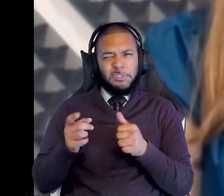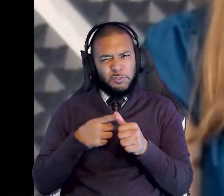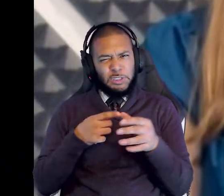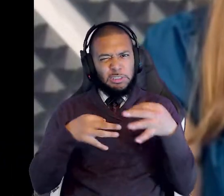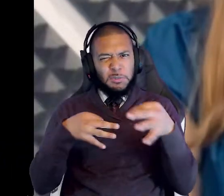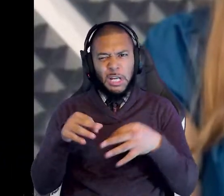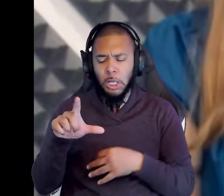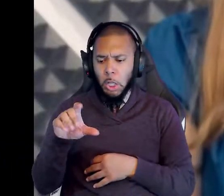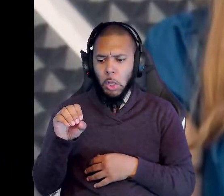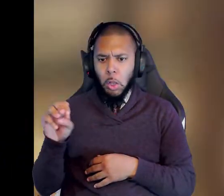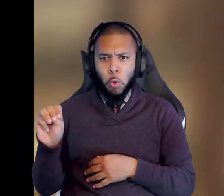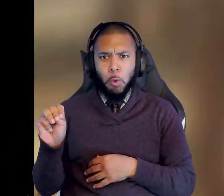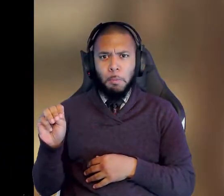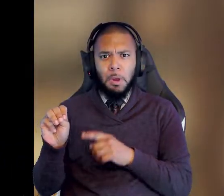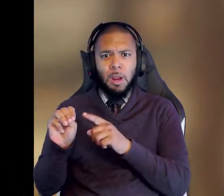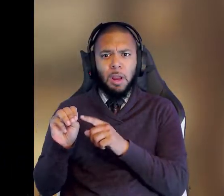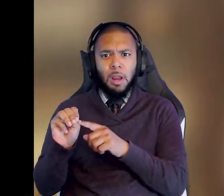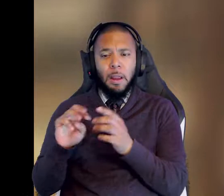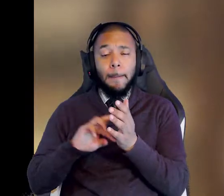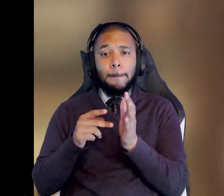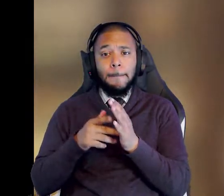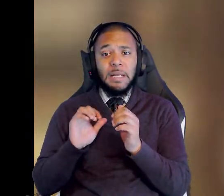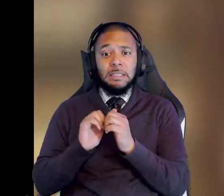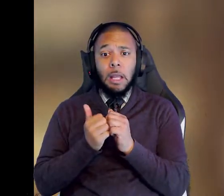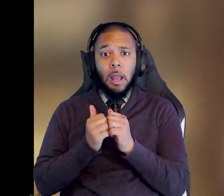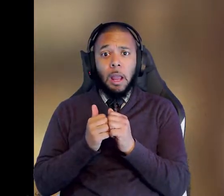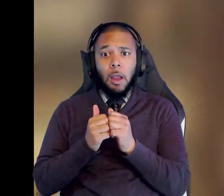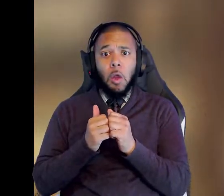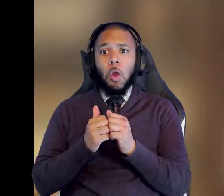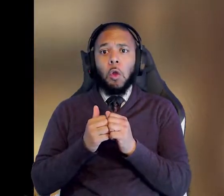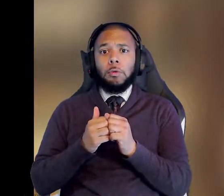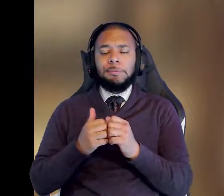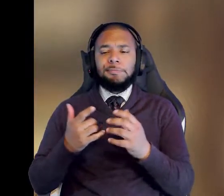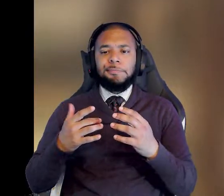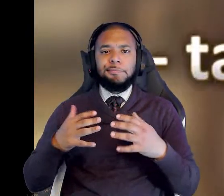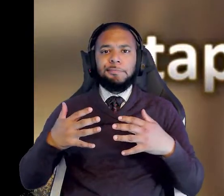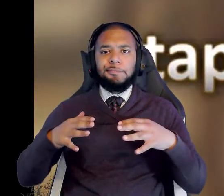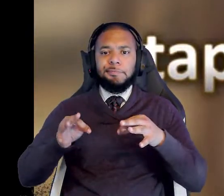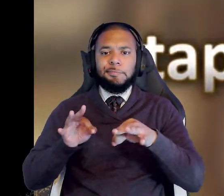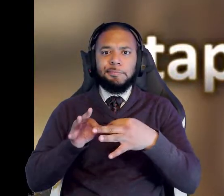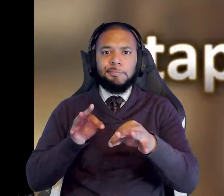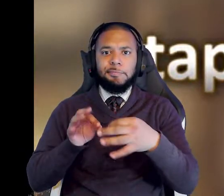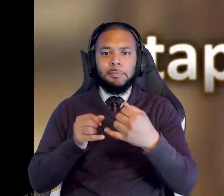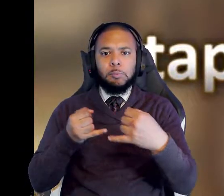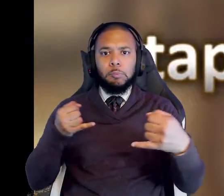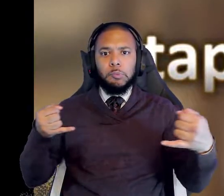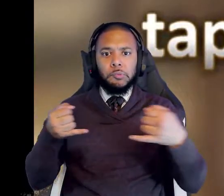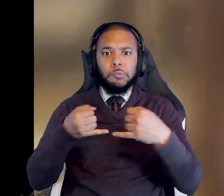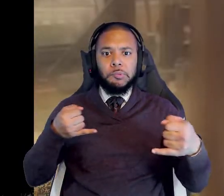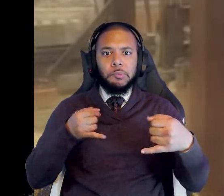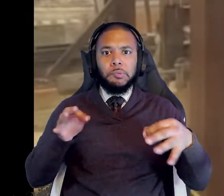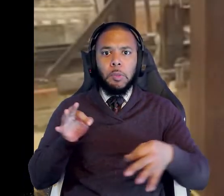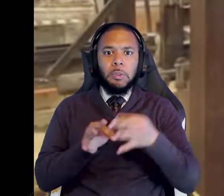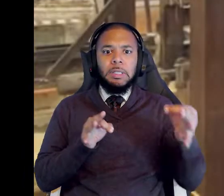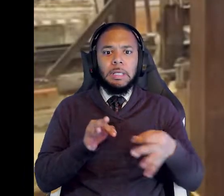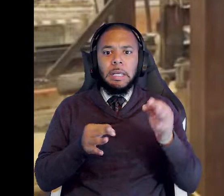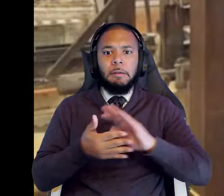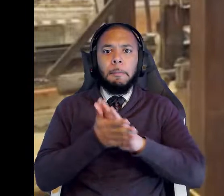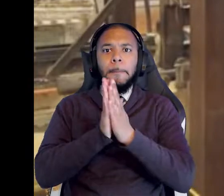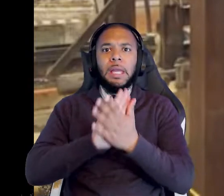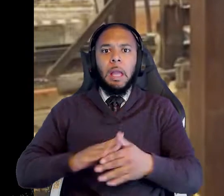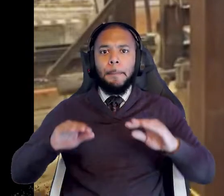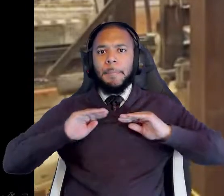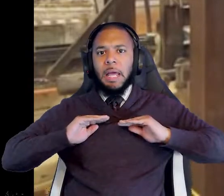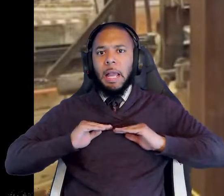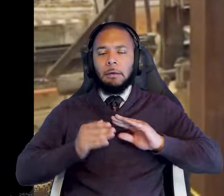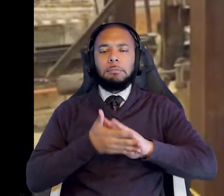is. A loom is how you weave fabric into blankets or into tapestries. So it's this big machine that has lots